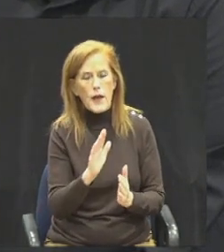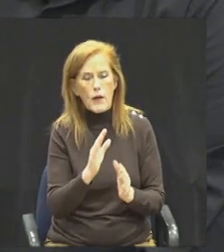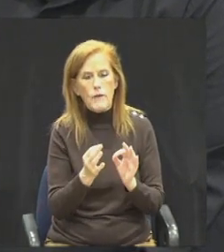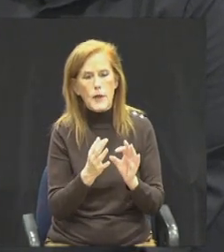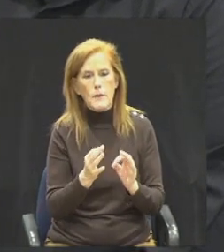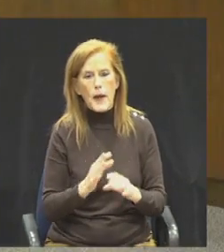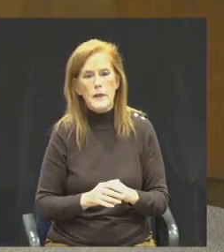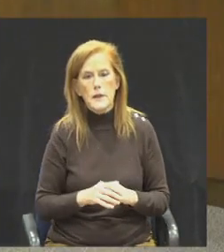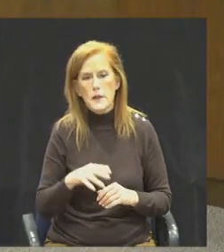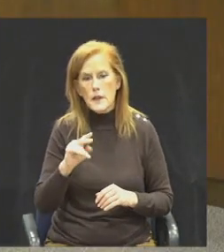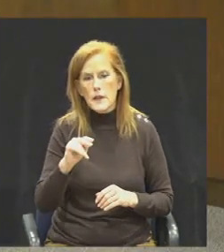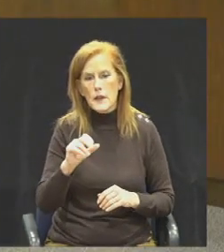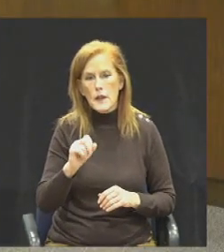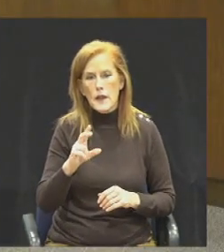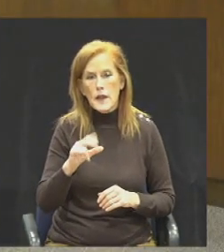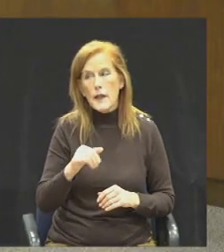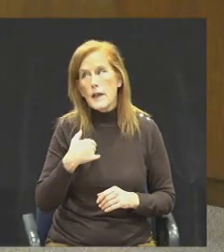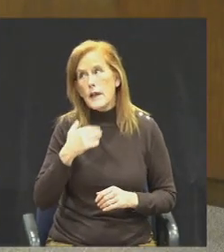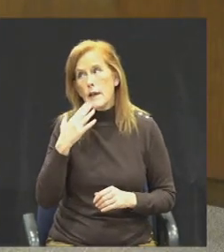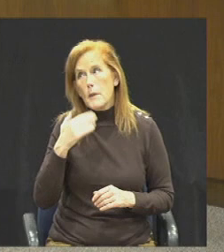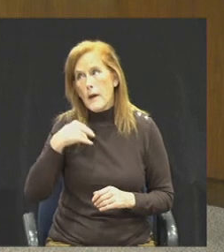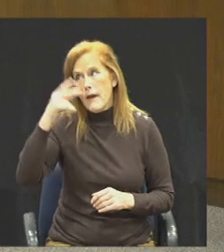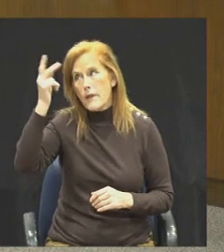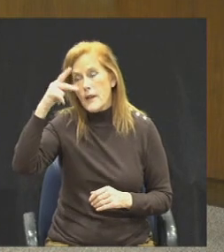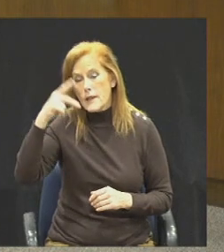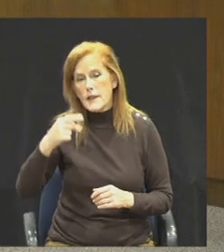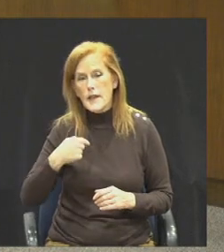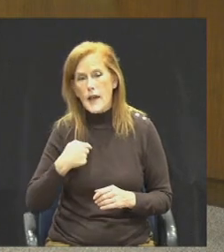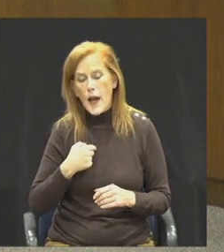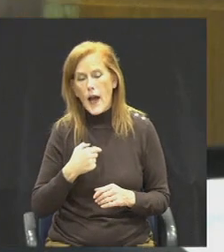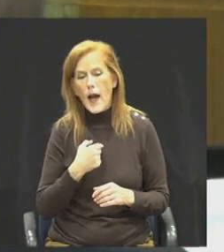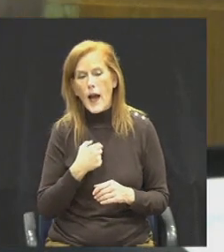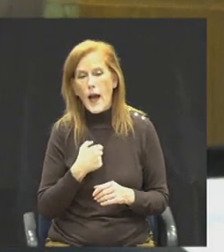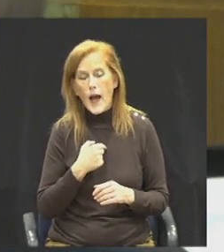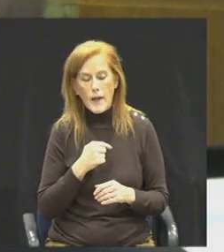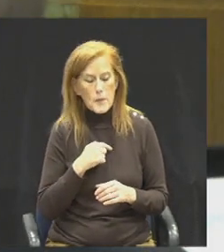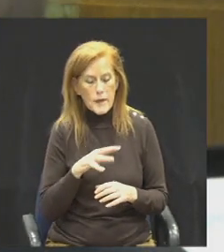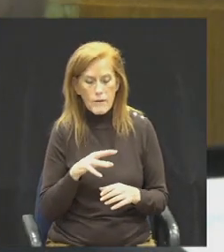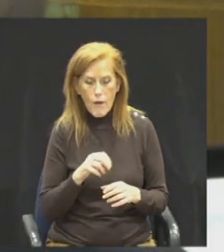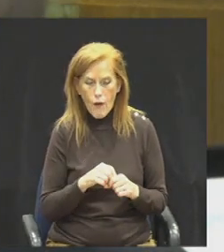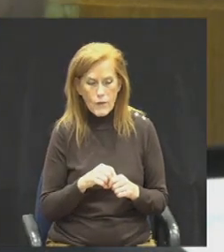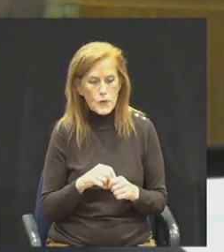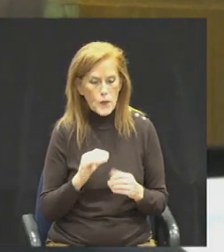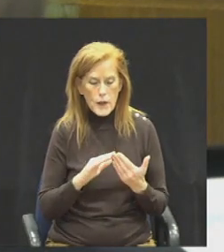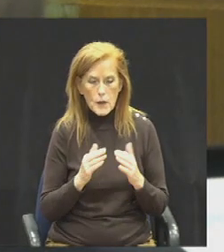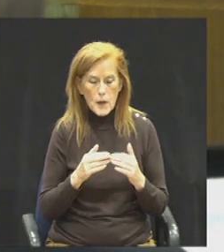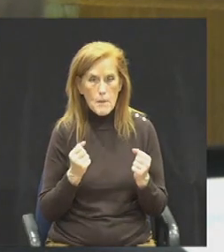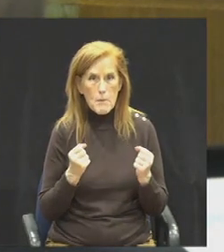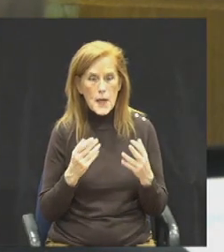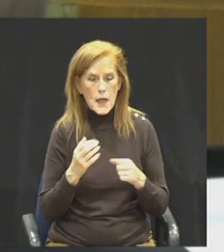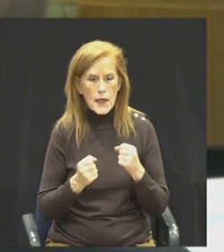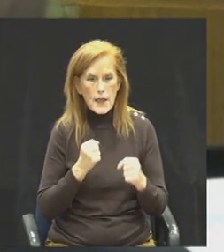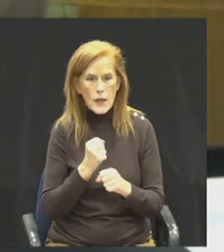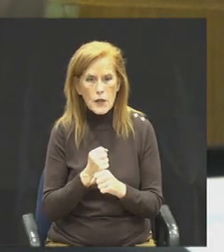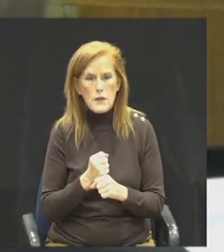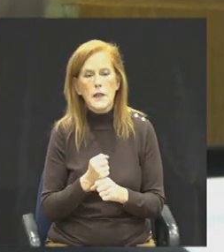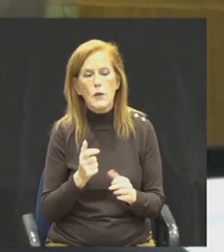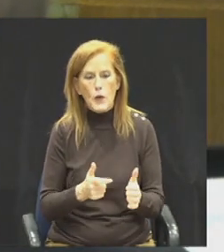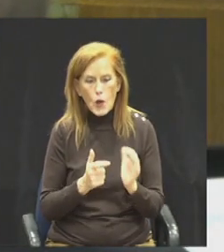you know, my philosophy, I've been around a few years, is that it really takes a village. It takes all of us, you know, us